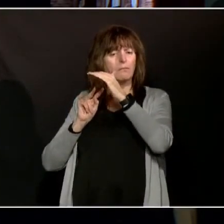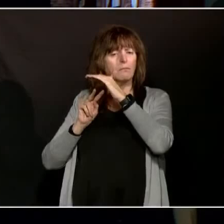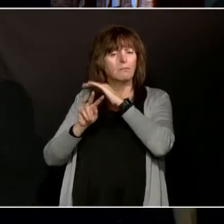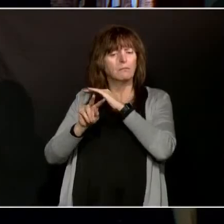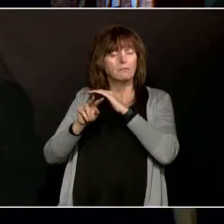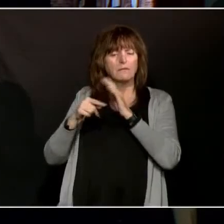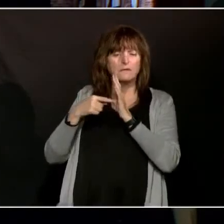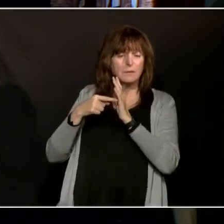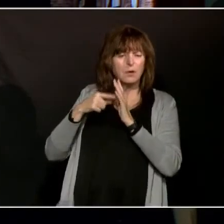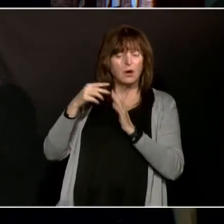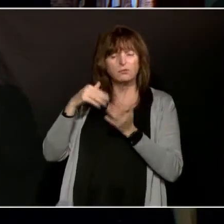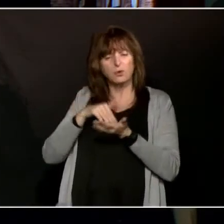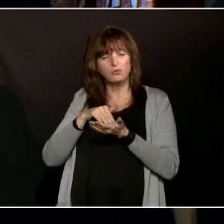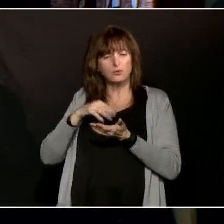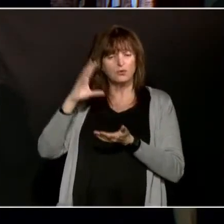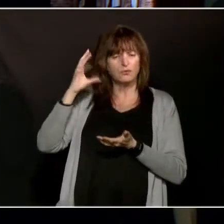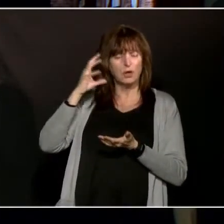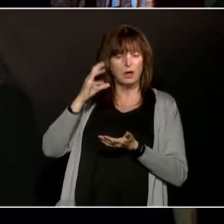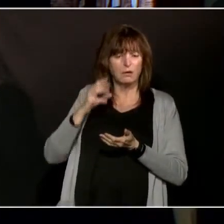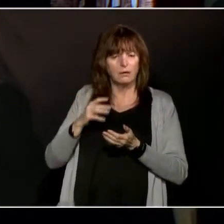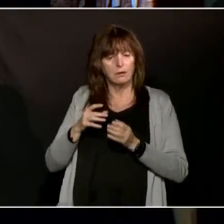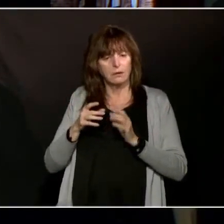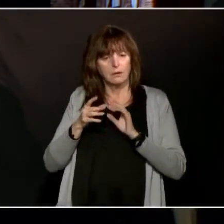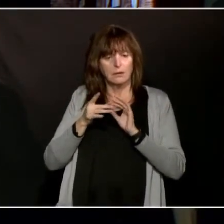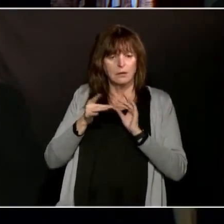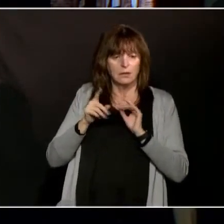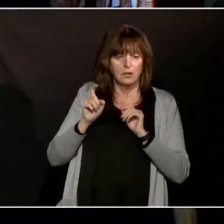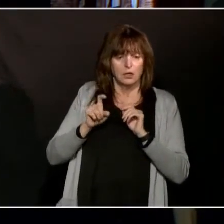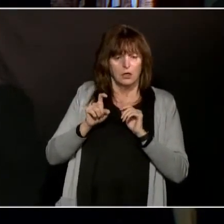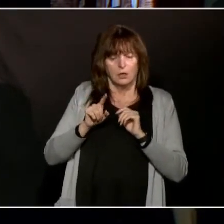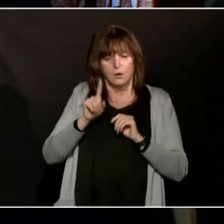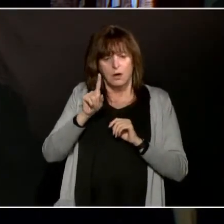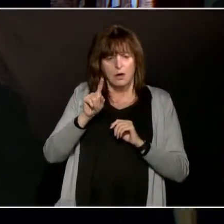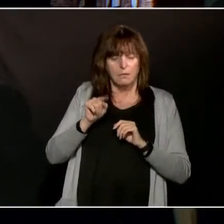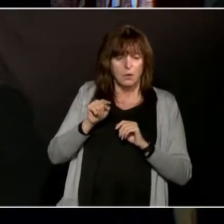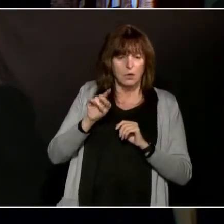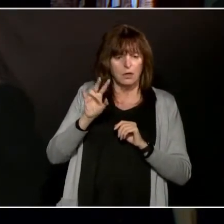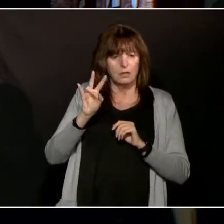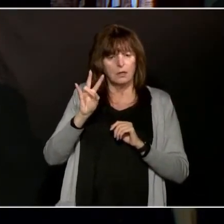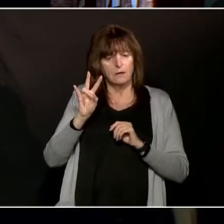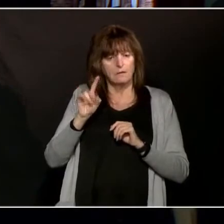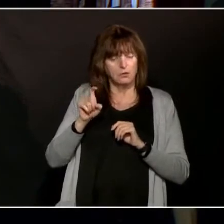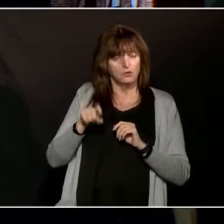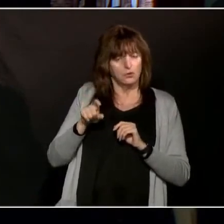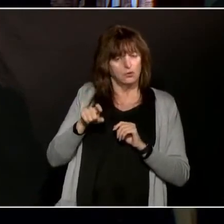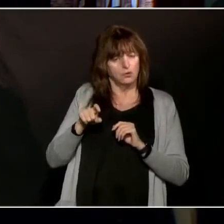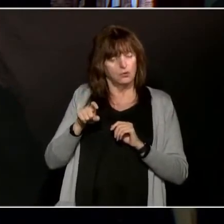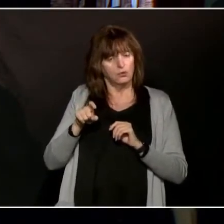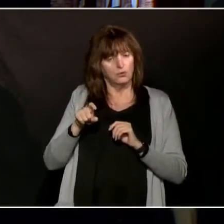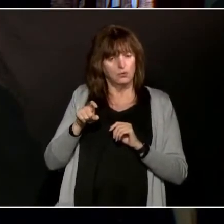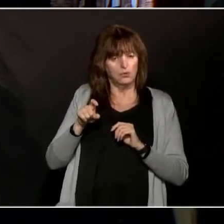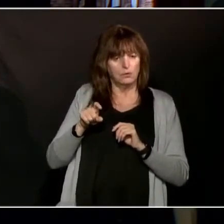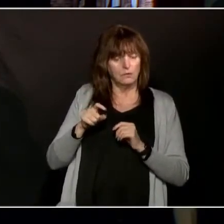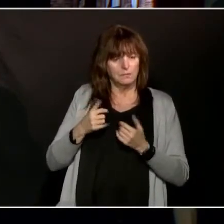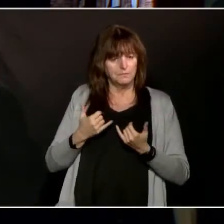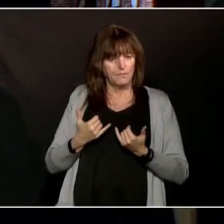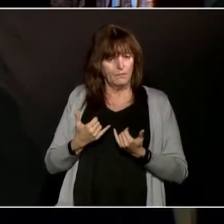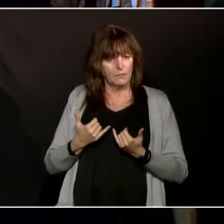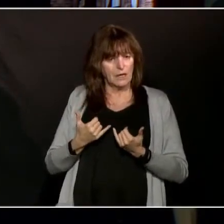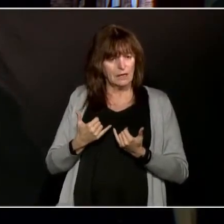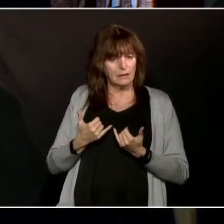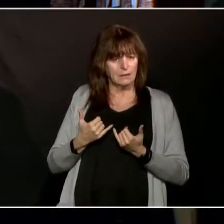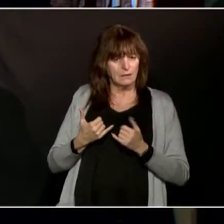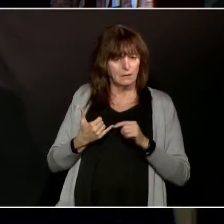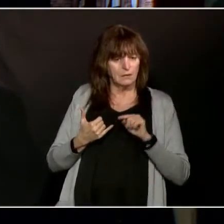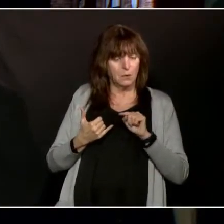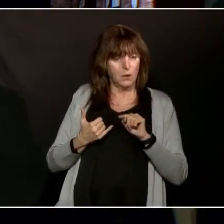be at 0.7 to withstand the increased transmissibility of B117, and Ontario's is currently at 0.84.